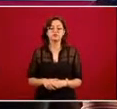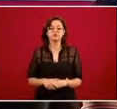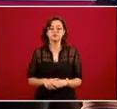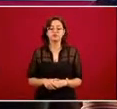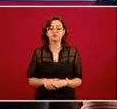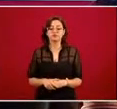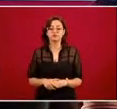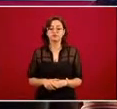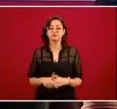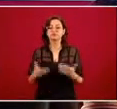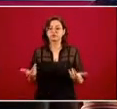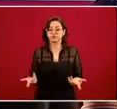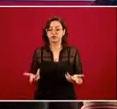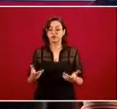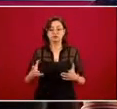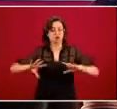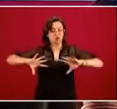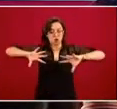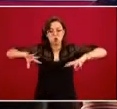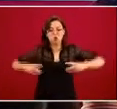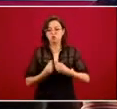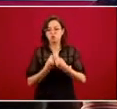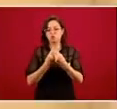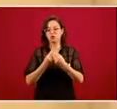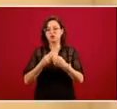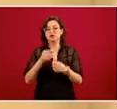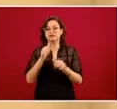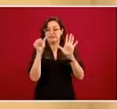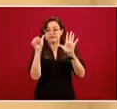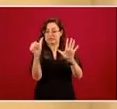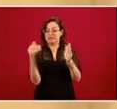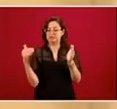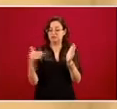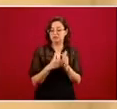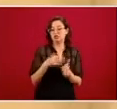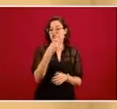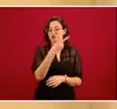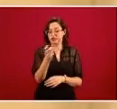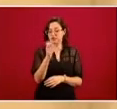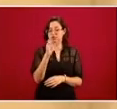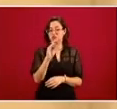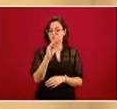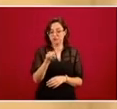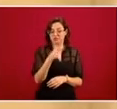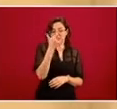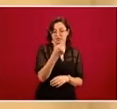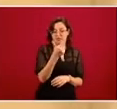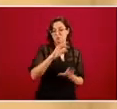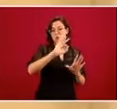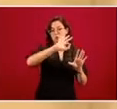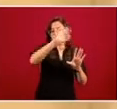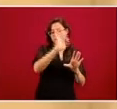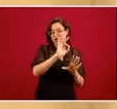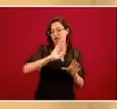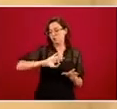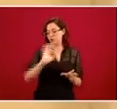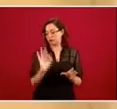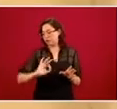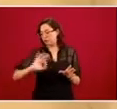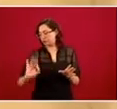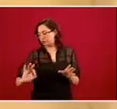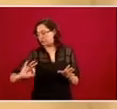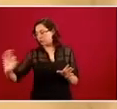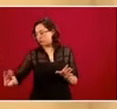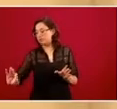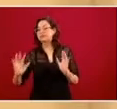And remember, this data is the distribution of the confirmed cases, of these over